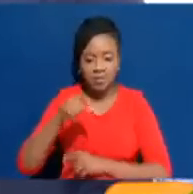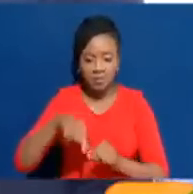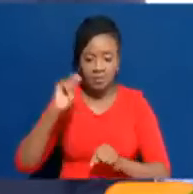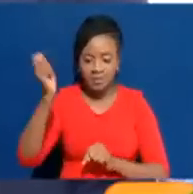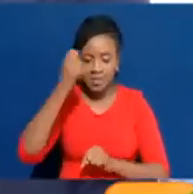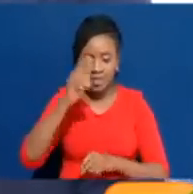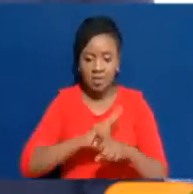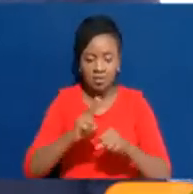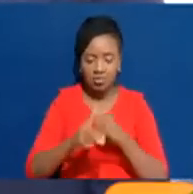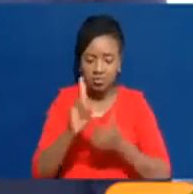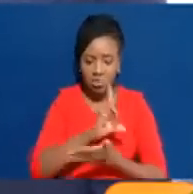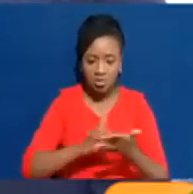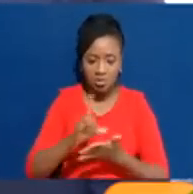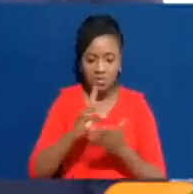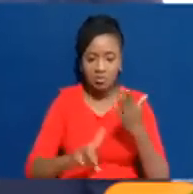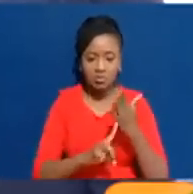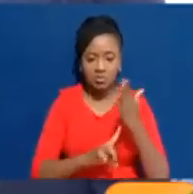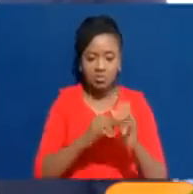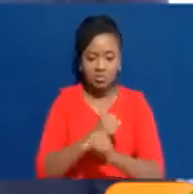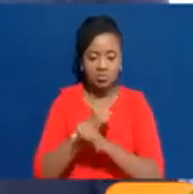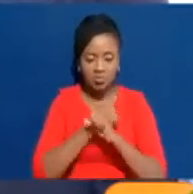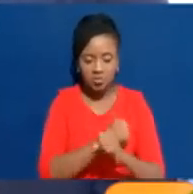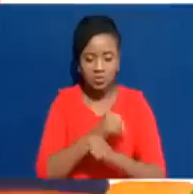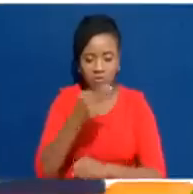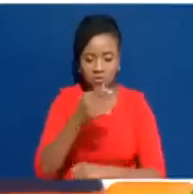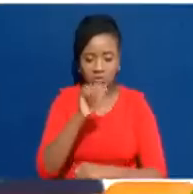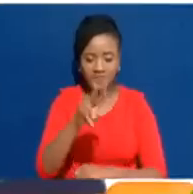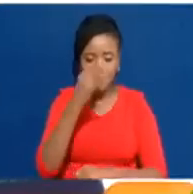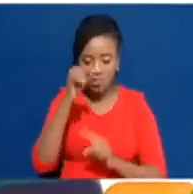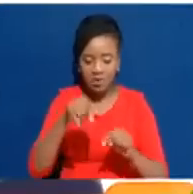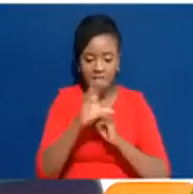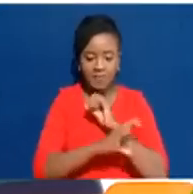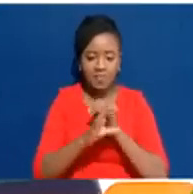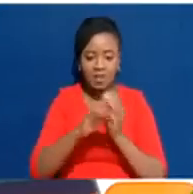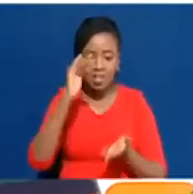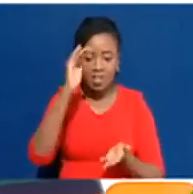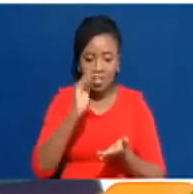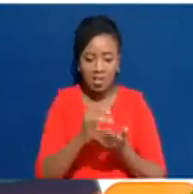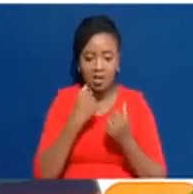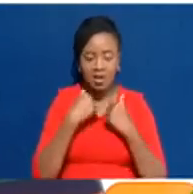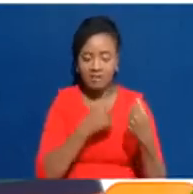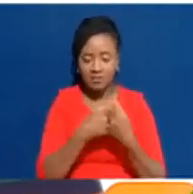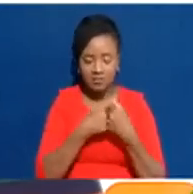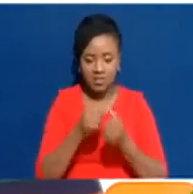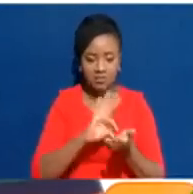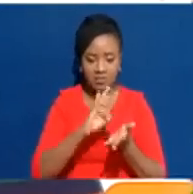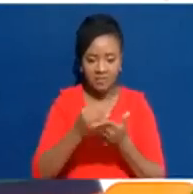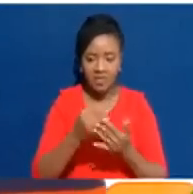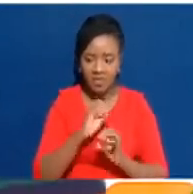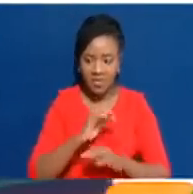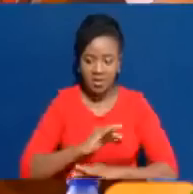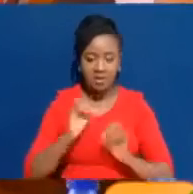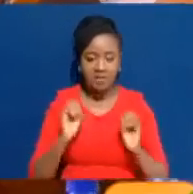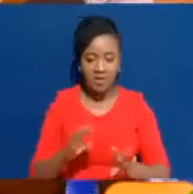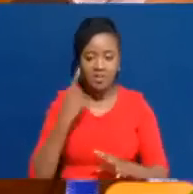local technologies in prevention of HIV as the country grapples with reduced funding in the health sector. The Director General